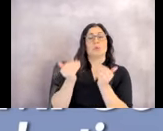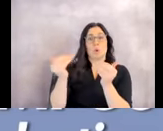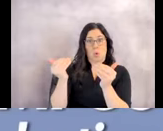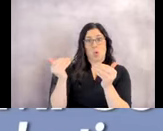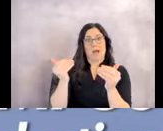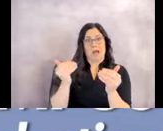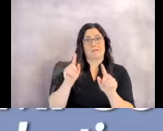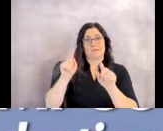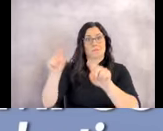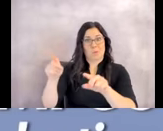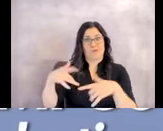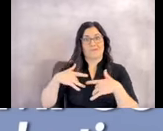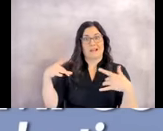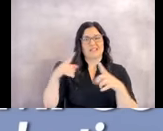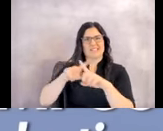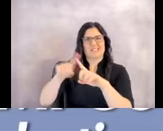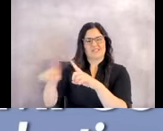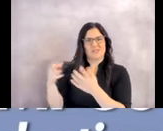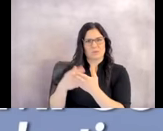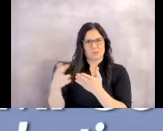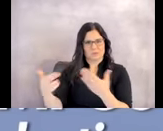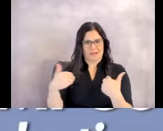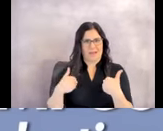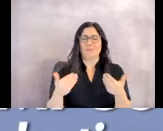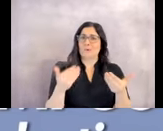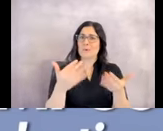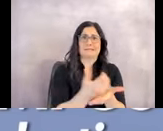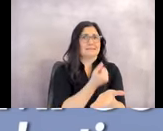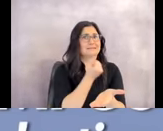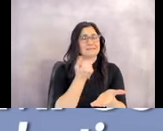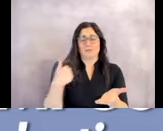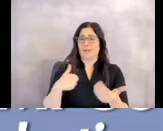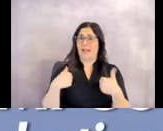as well. So take advantage of what we have.